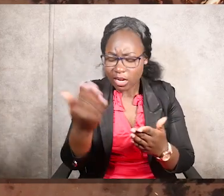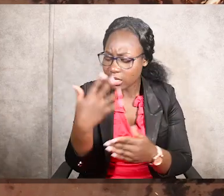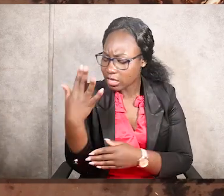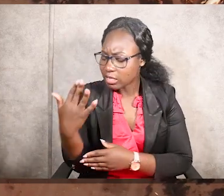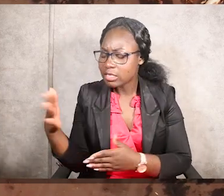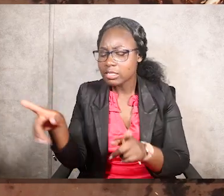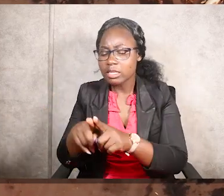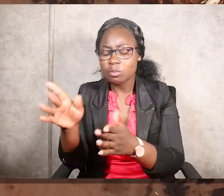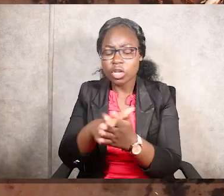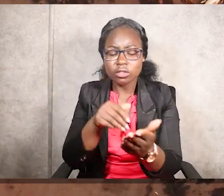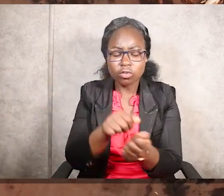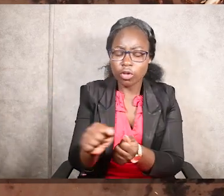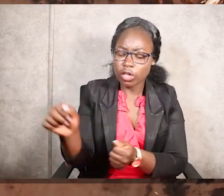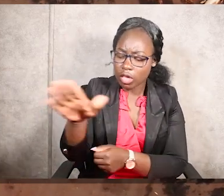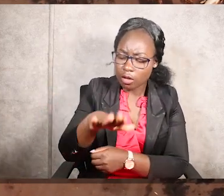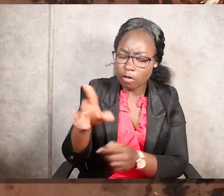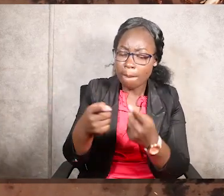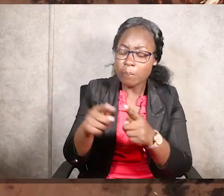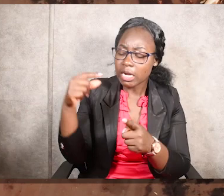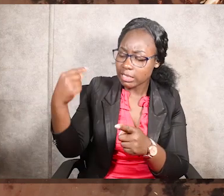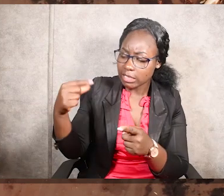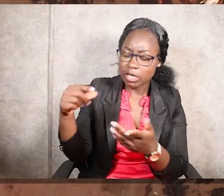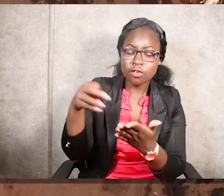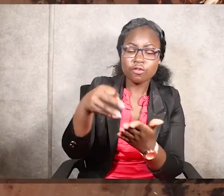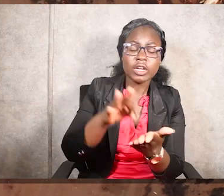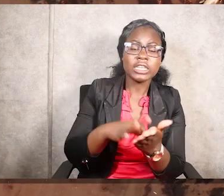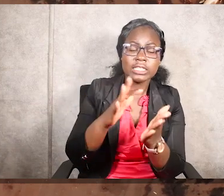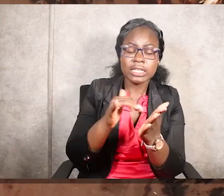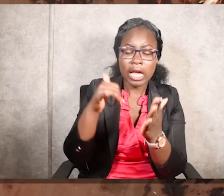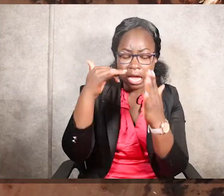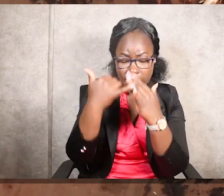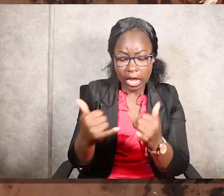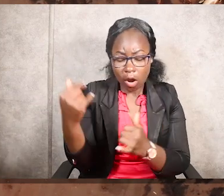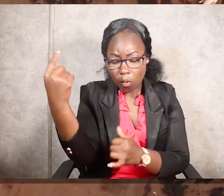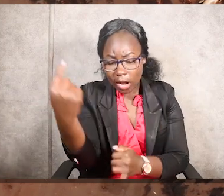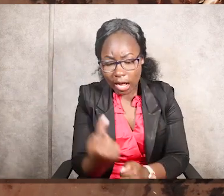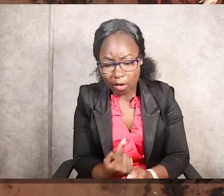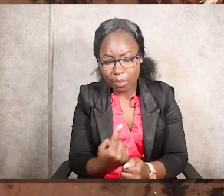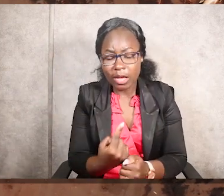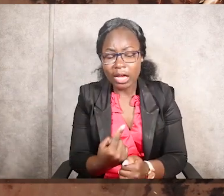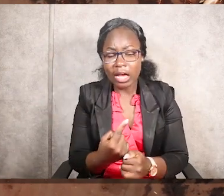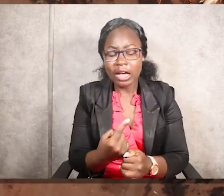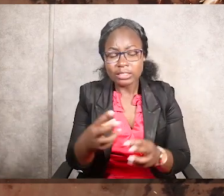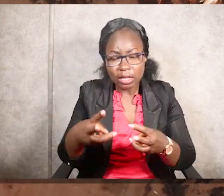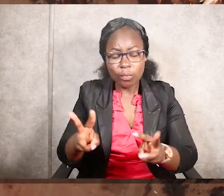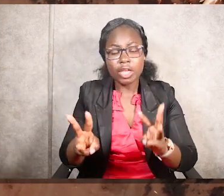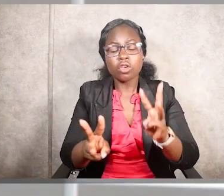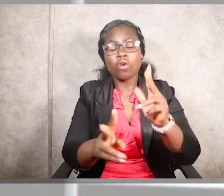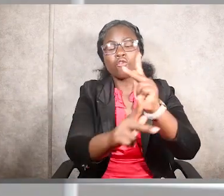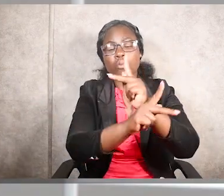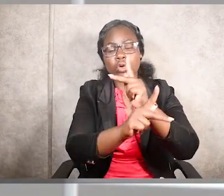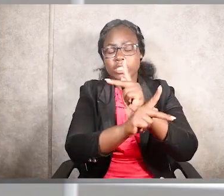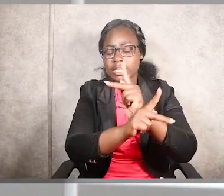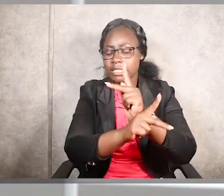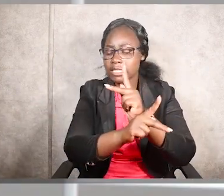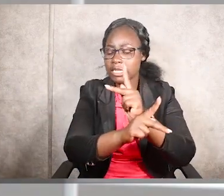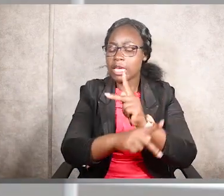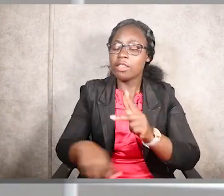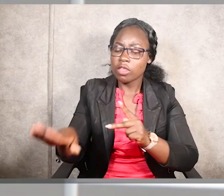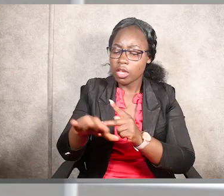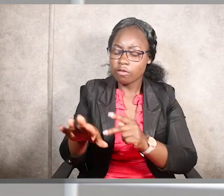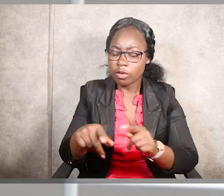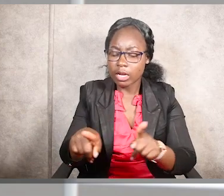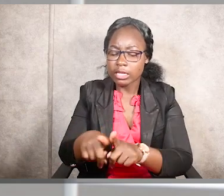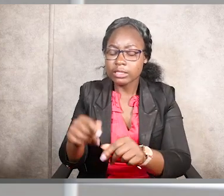environment, but green finance now comes in as an intersection between protecting the environment as well